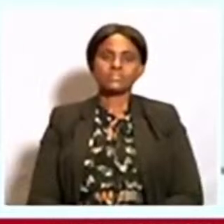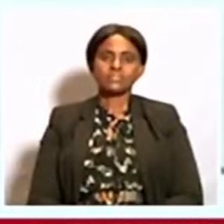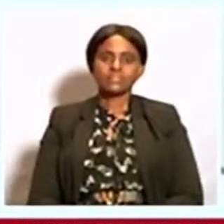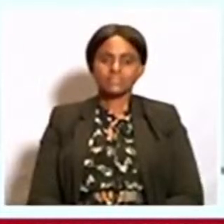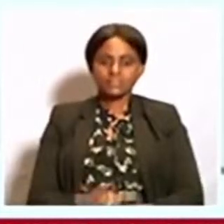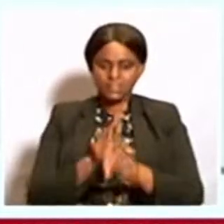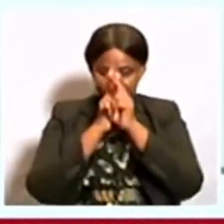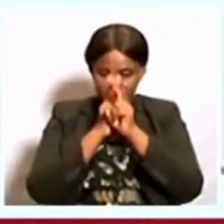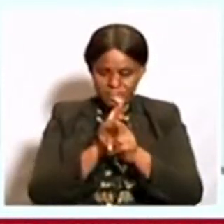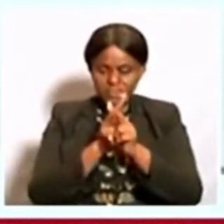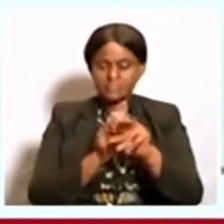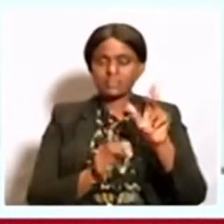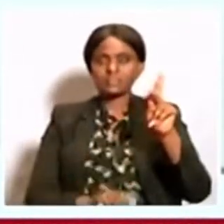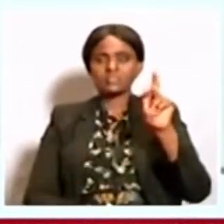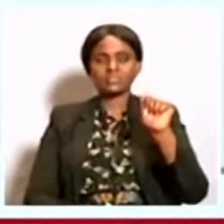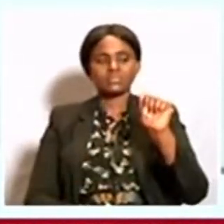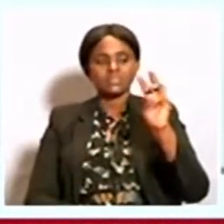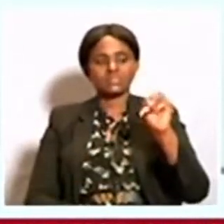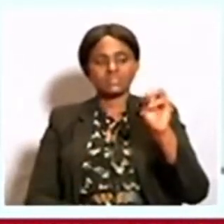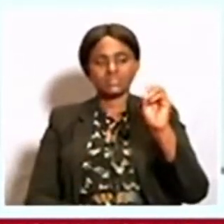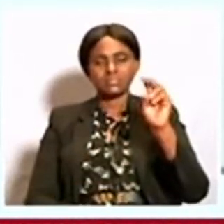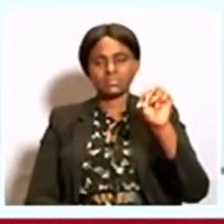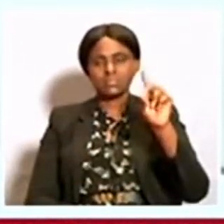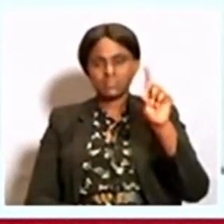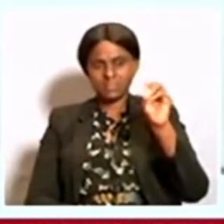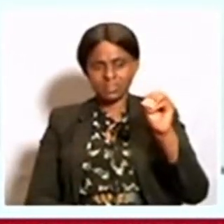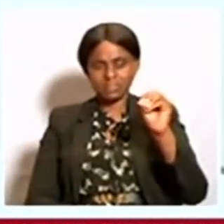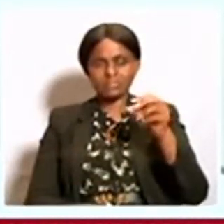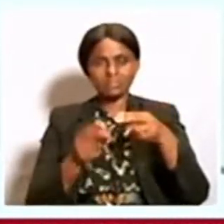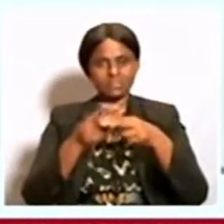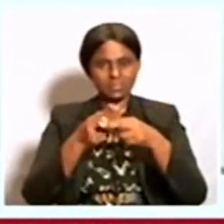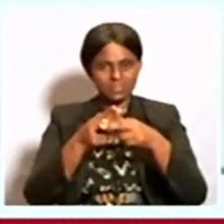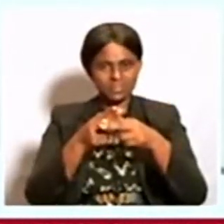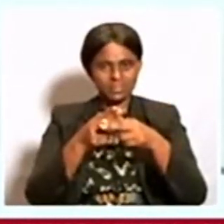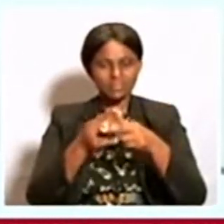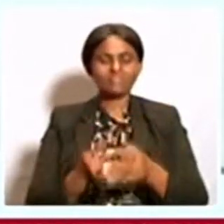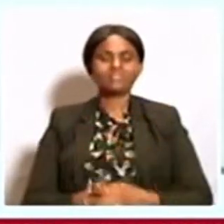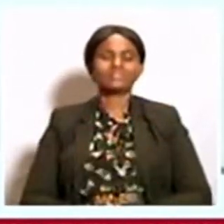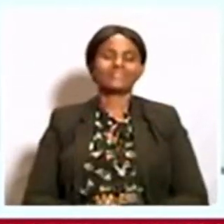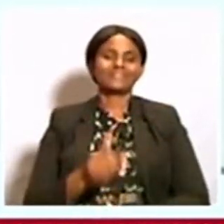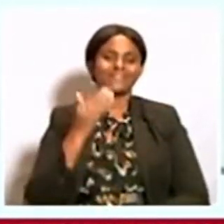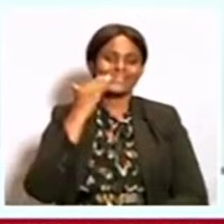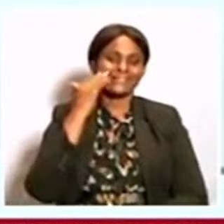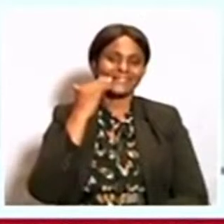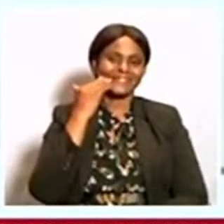Honorable Kamondo, a short one, not again you confuse you.